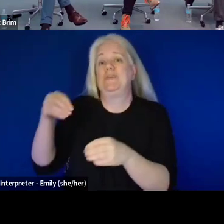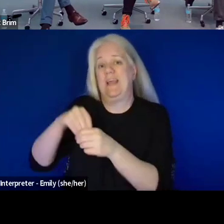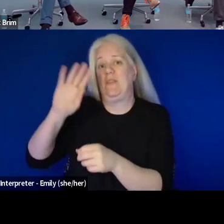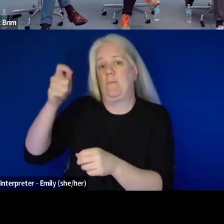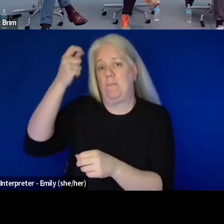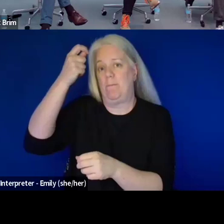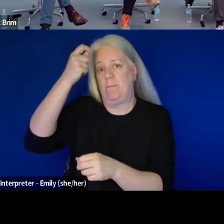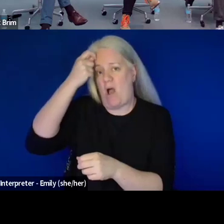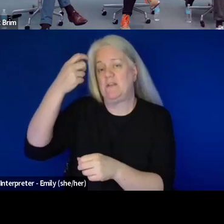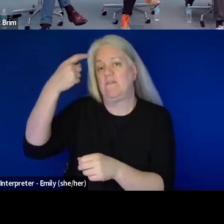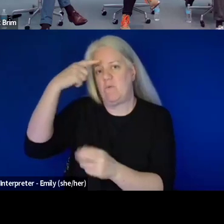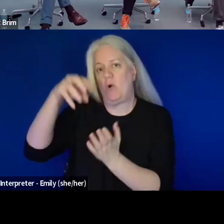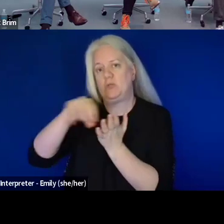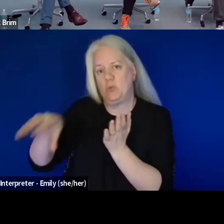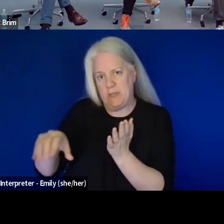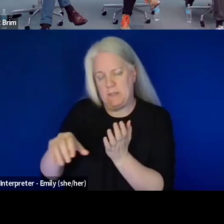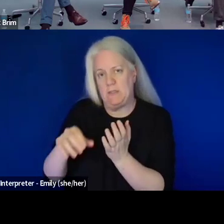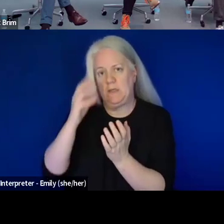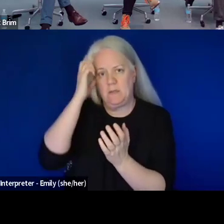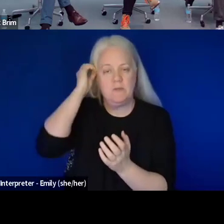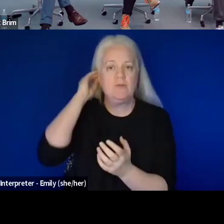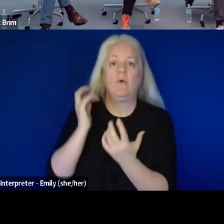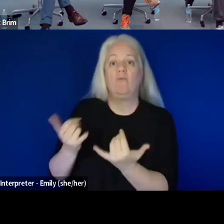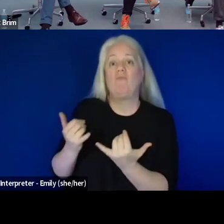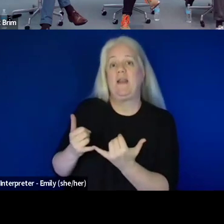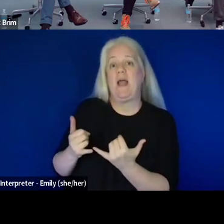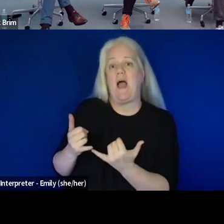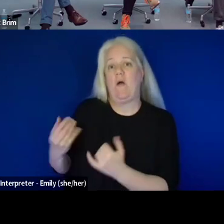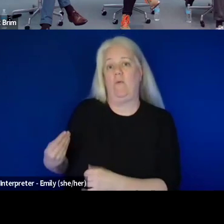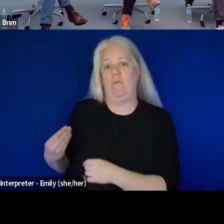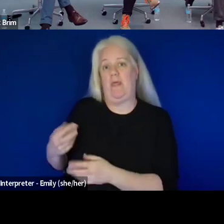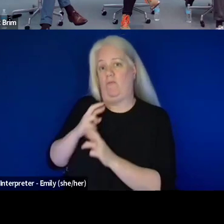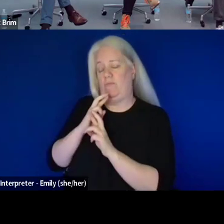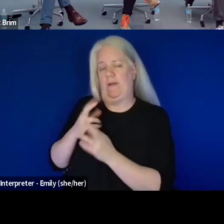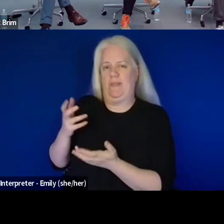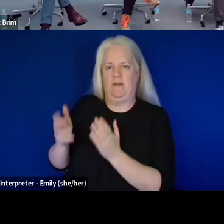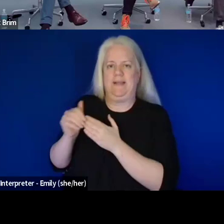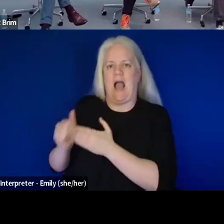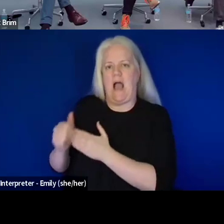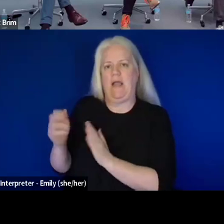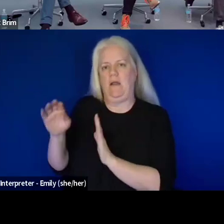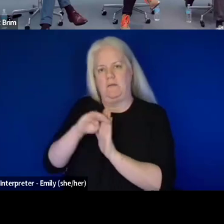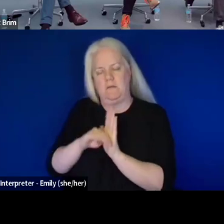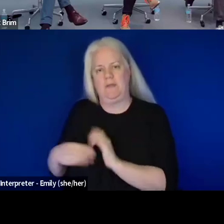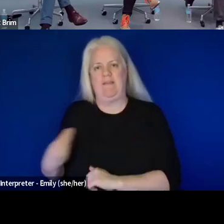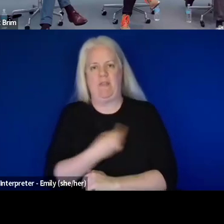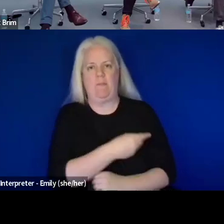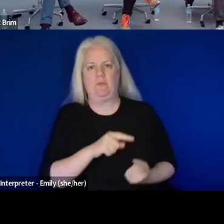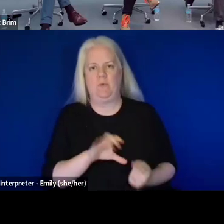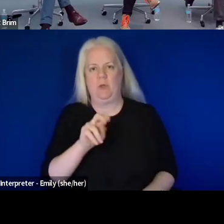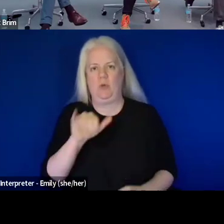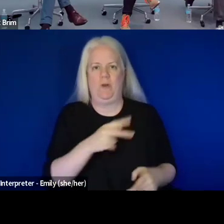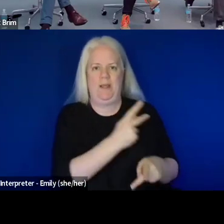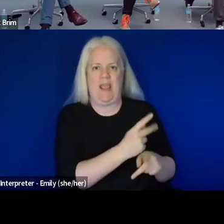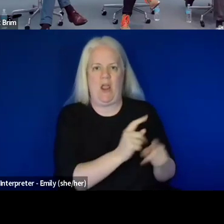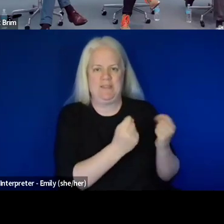for students. And so right now they're being reviewed by the rest of the CUNY Cares team for further editing. However, that's